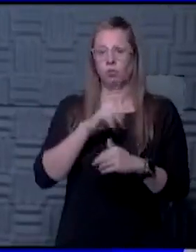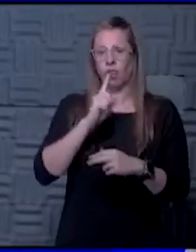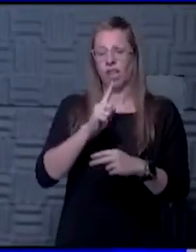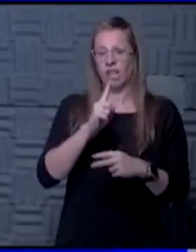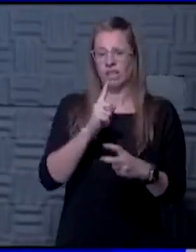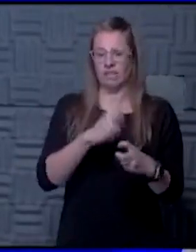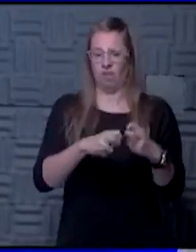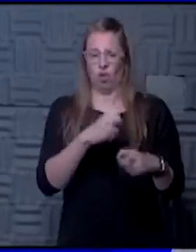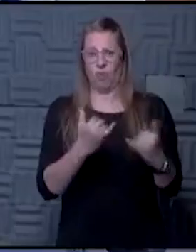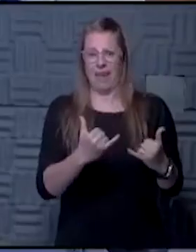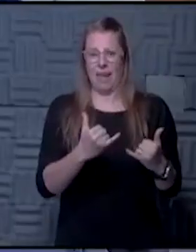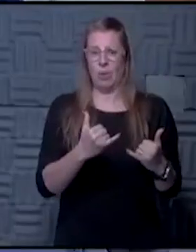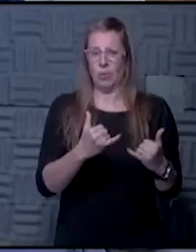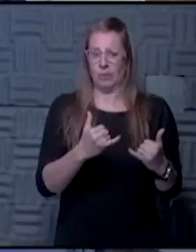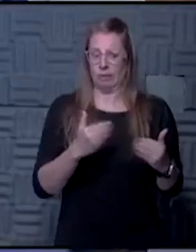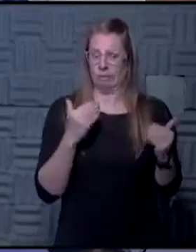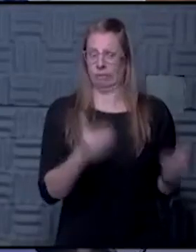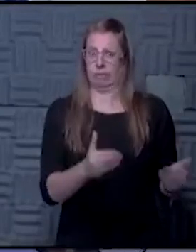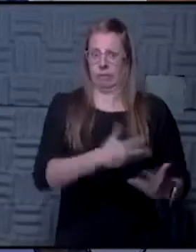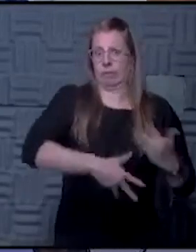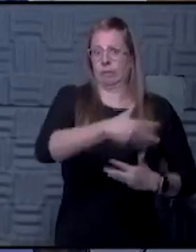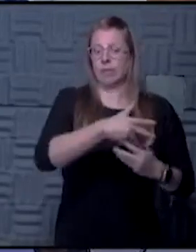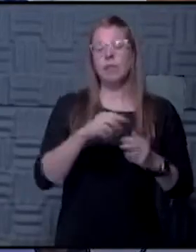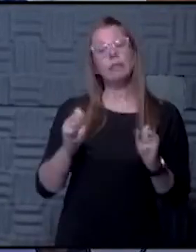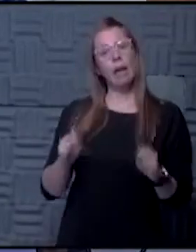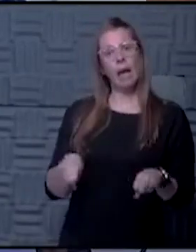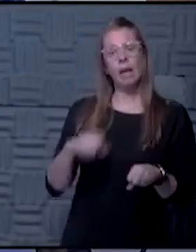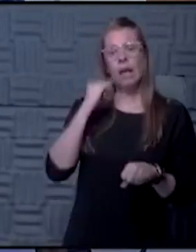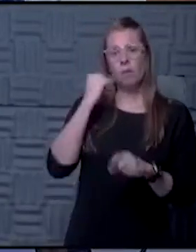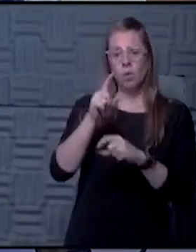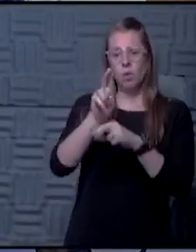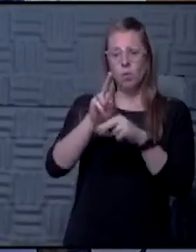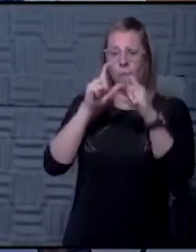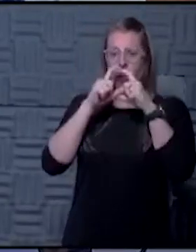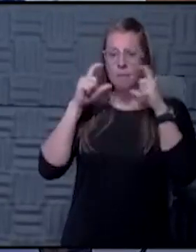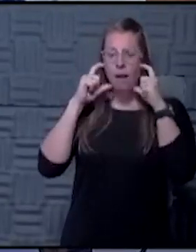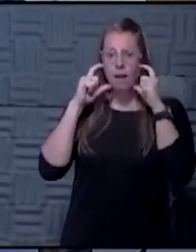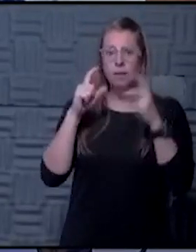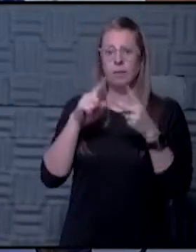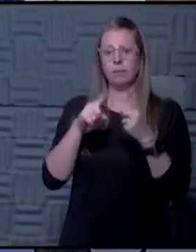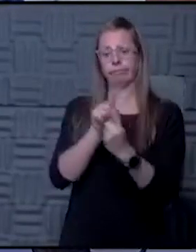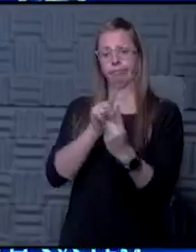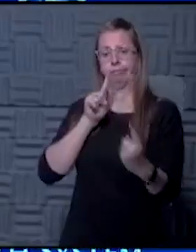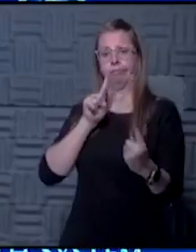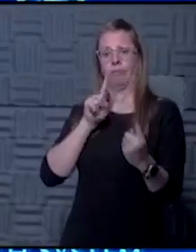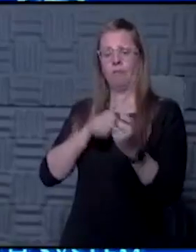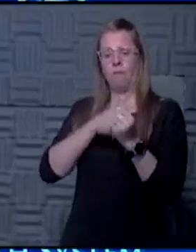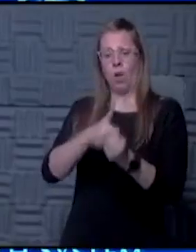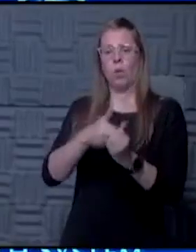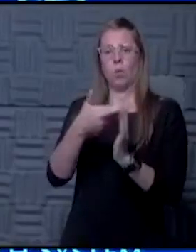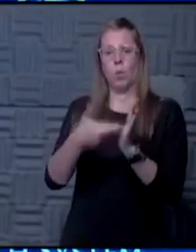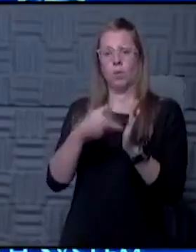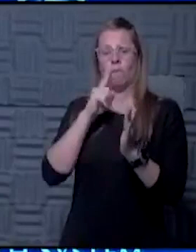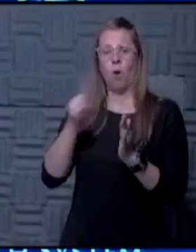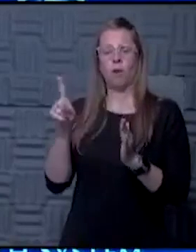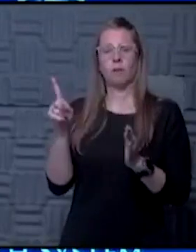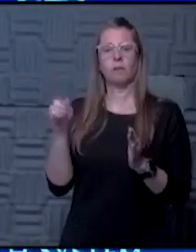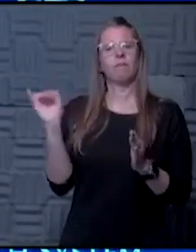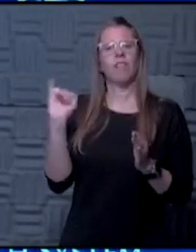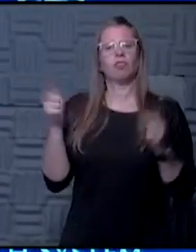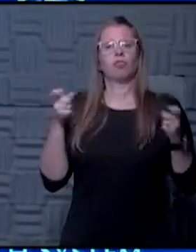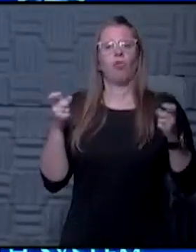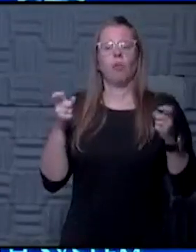to do that right now. Yeah. But you can do it if you wear a mask, you keep distance, you follow the rules of infection control, and it's not